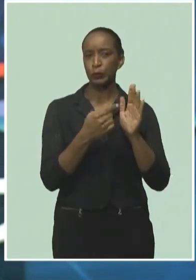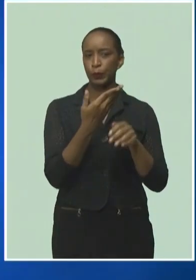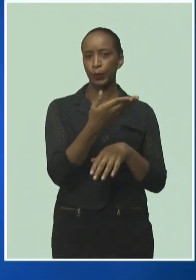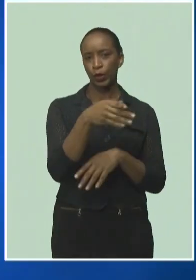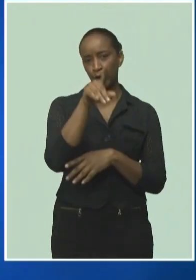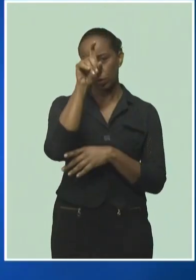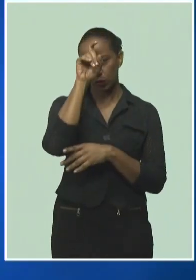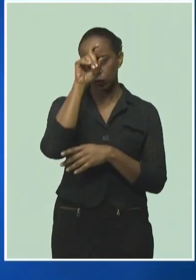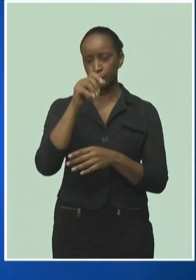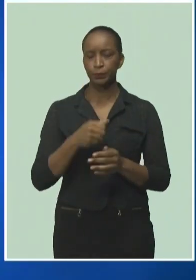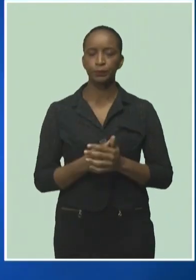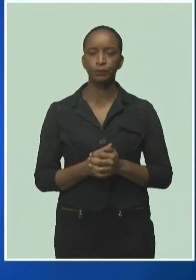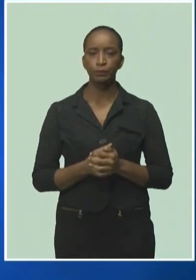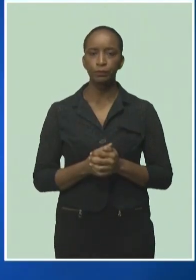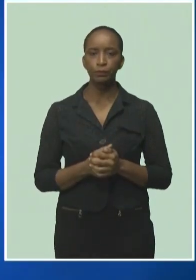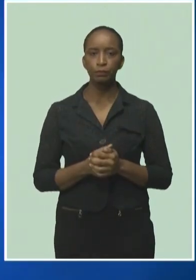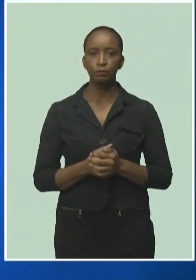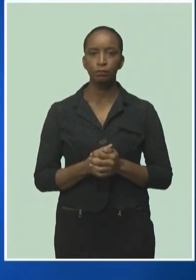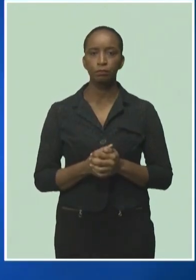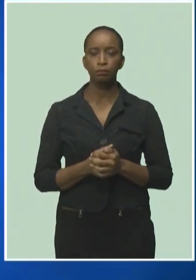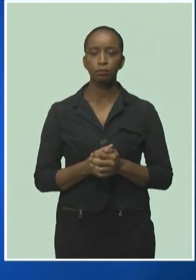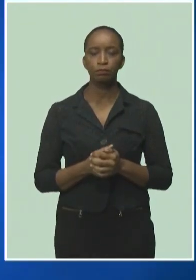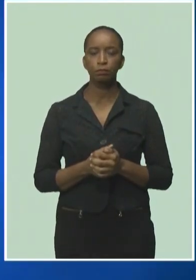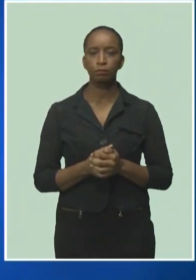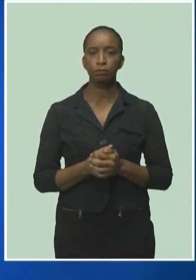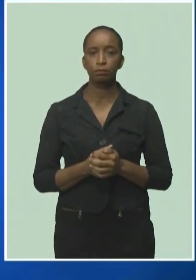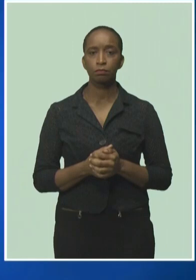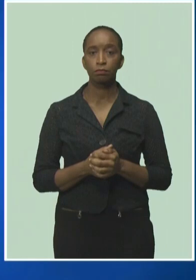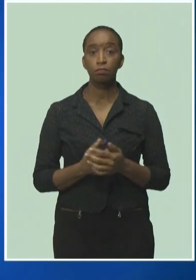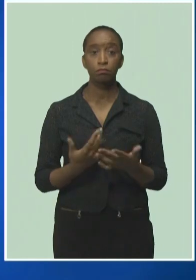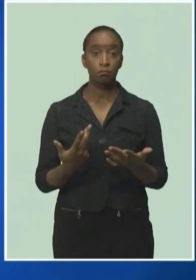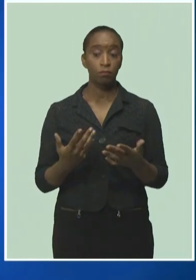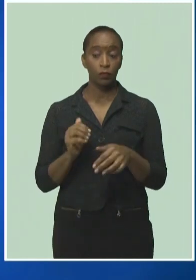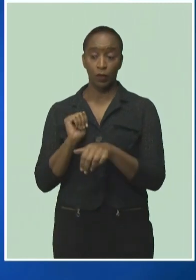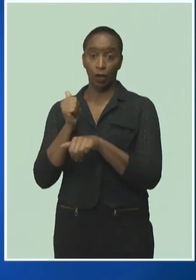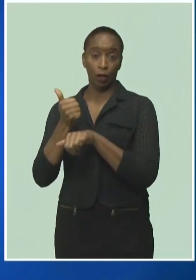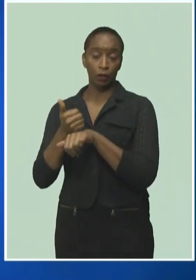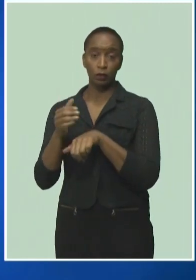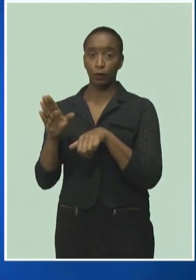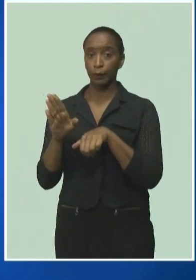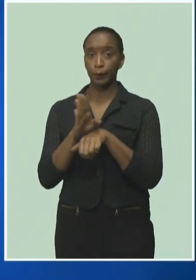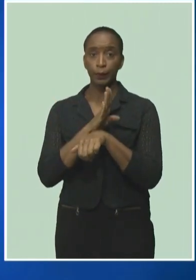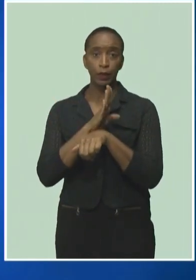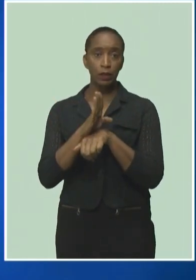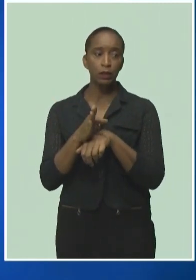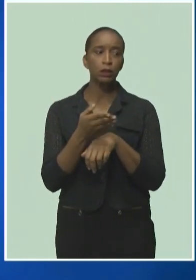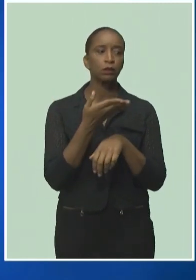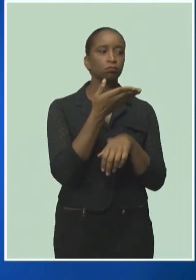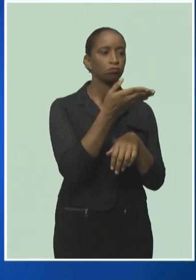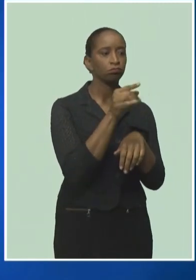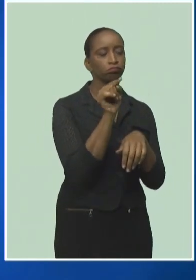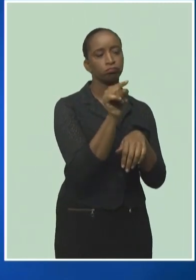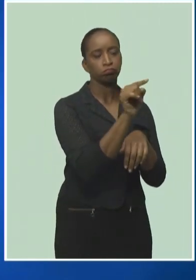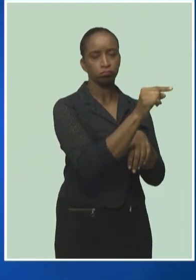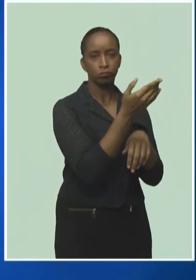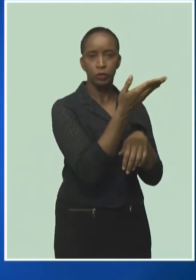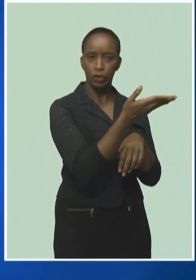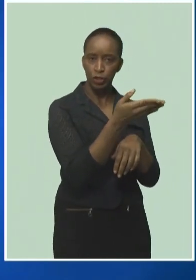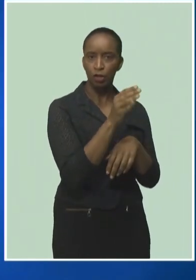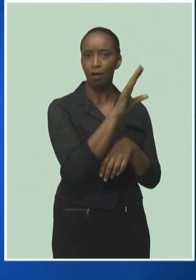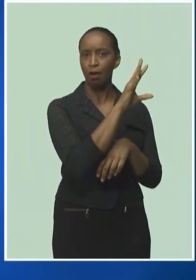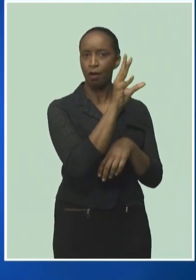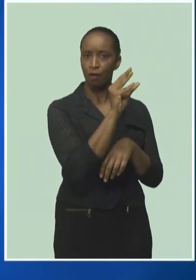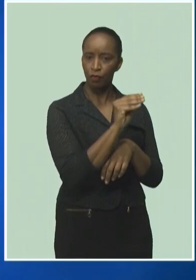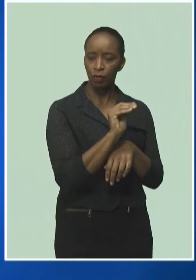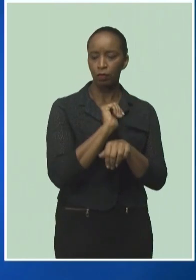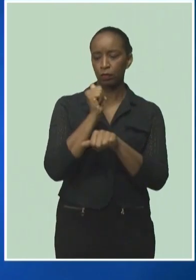we start to establish businesses where African businesses and banks established in Barbados, we have a bank in